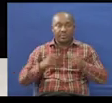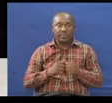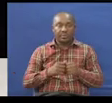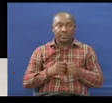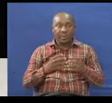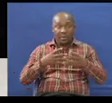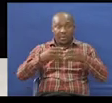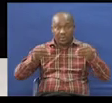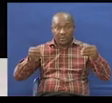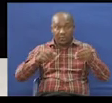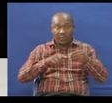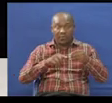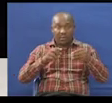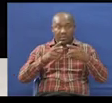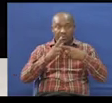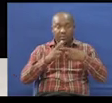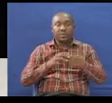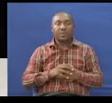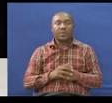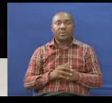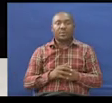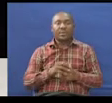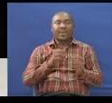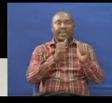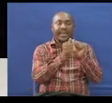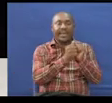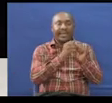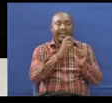Solve the equation